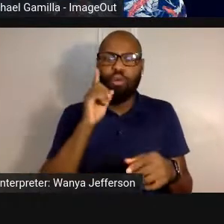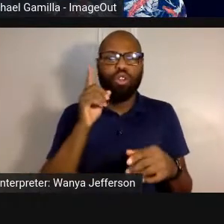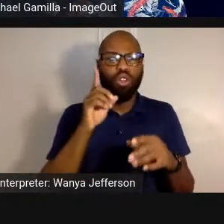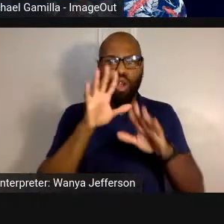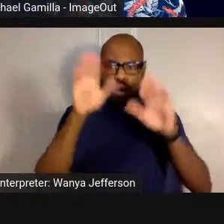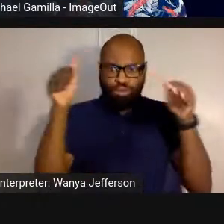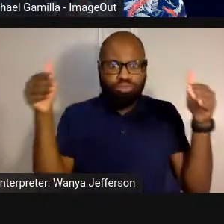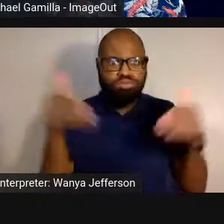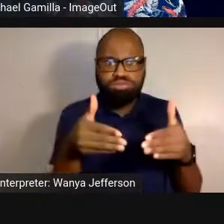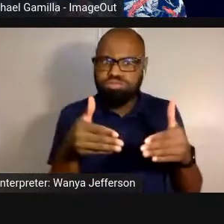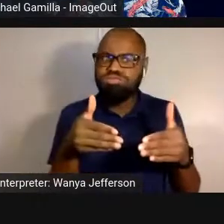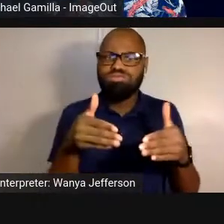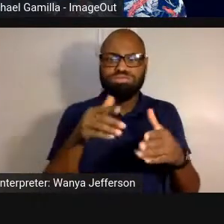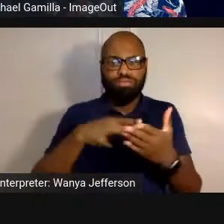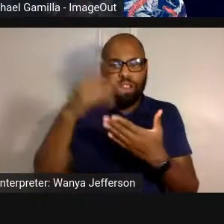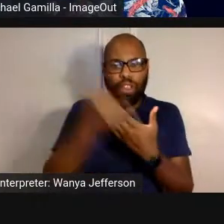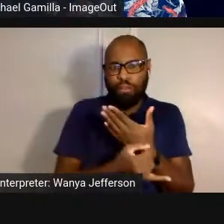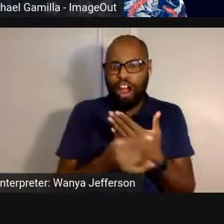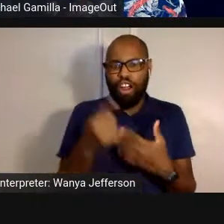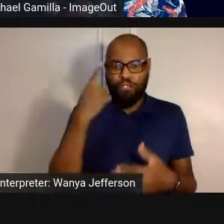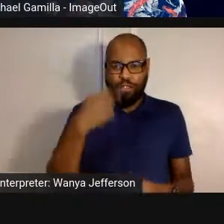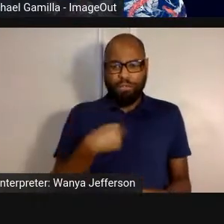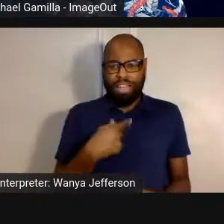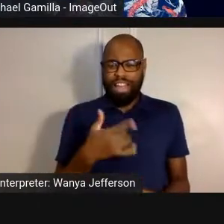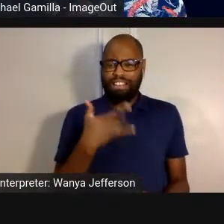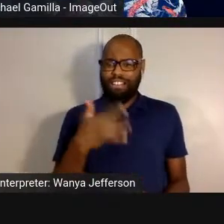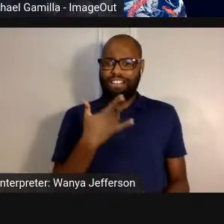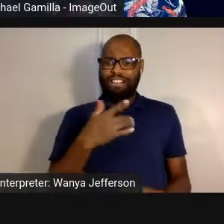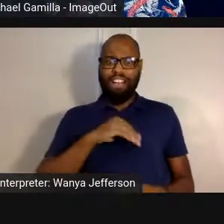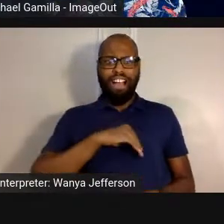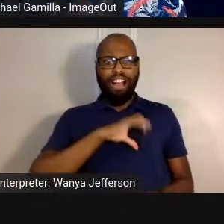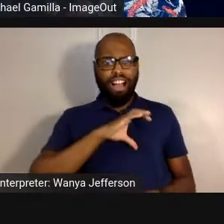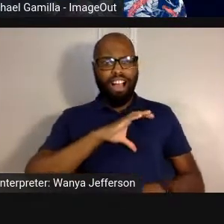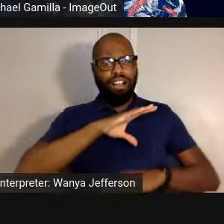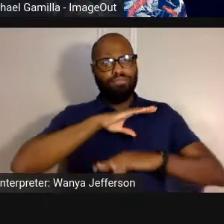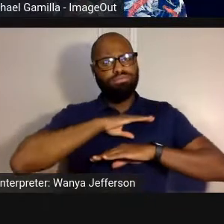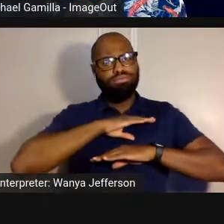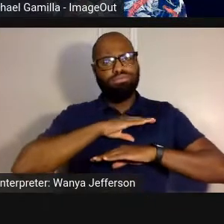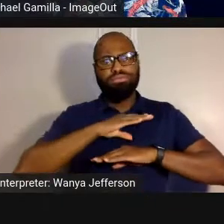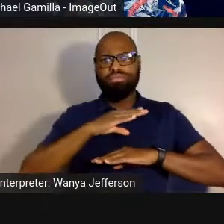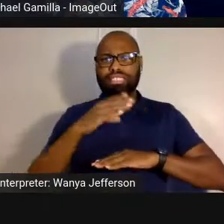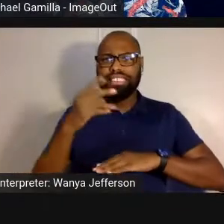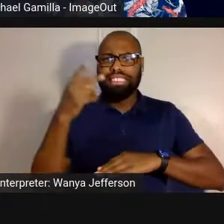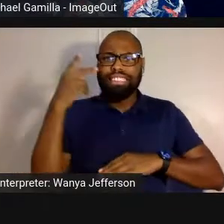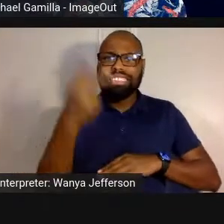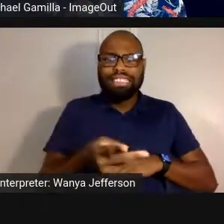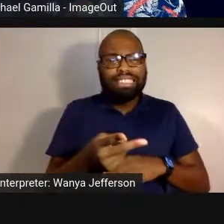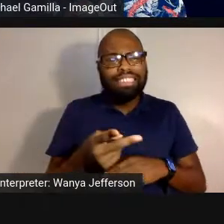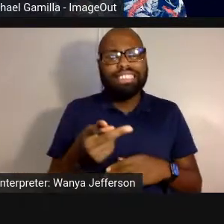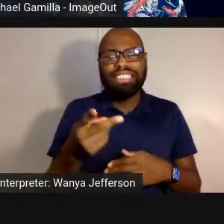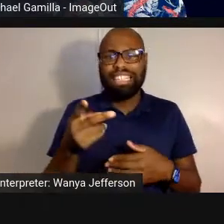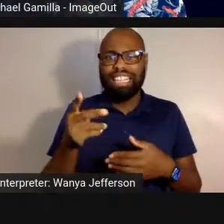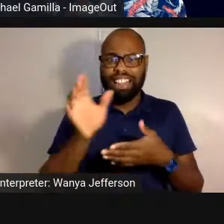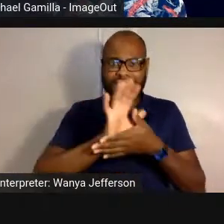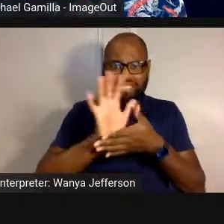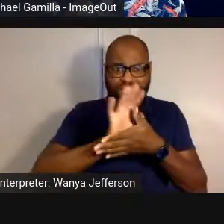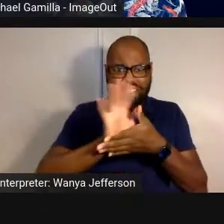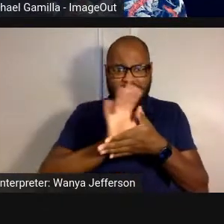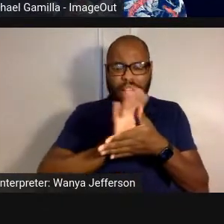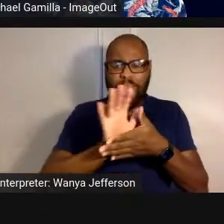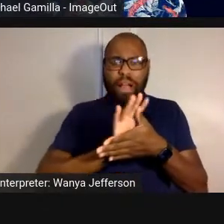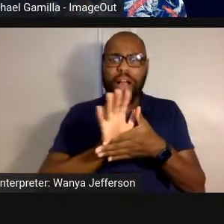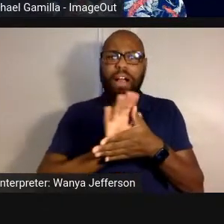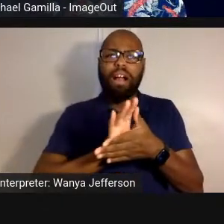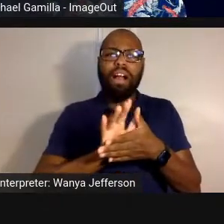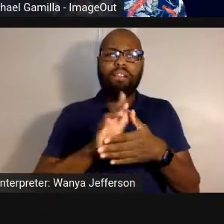me, it's just so gratifying to see the film and see where it's played and see that, you know, festivals